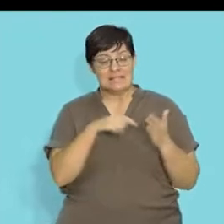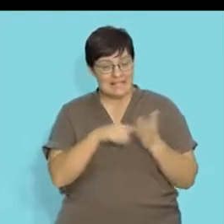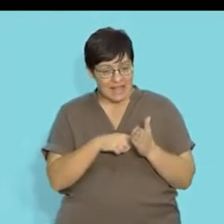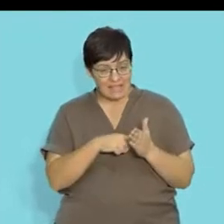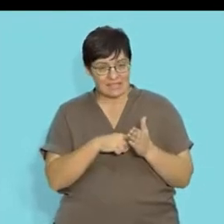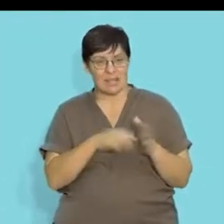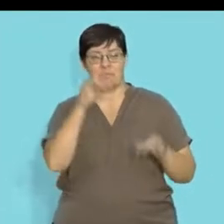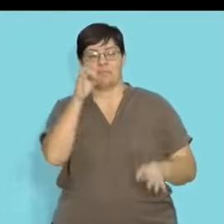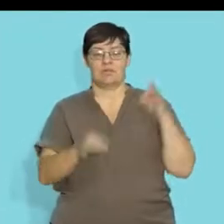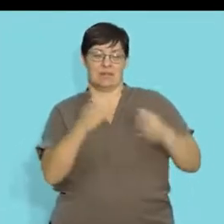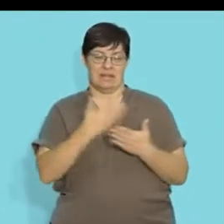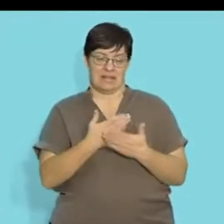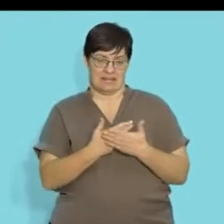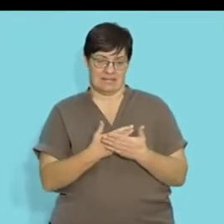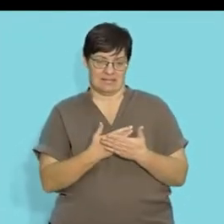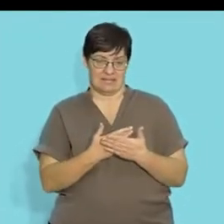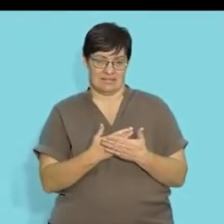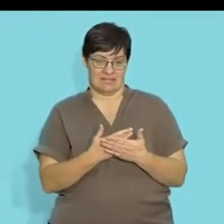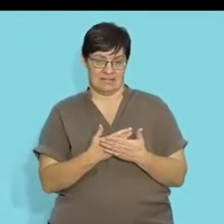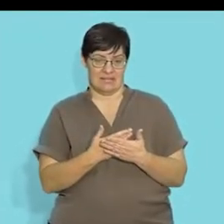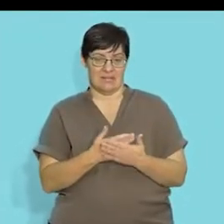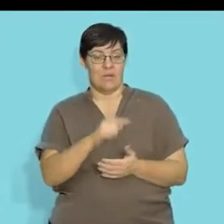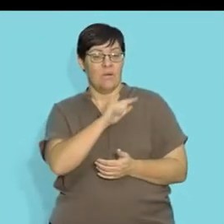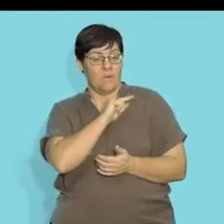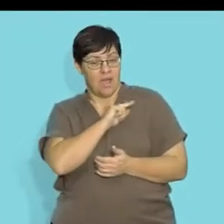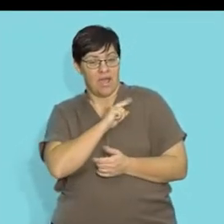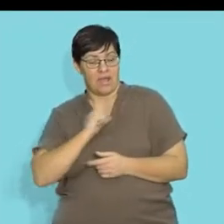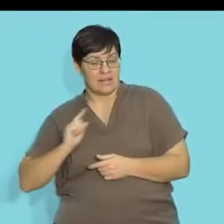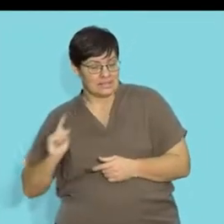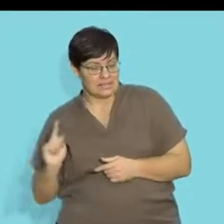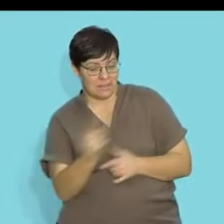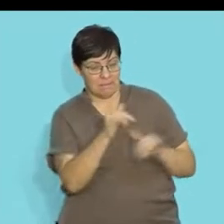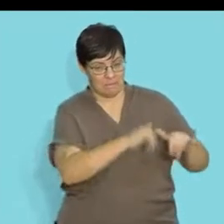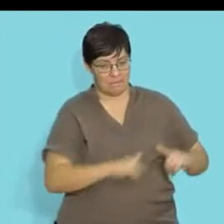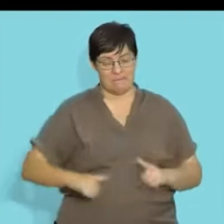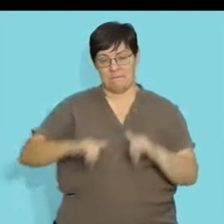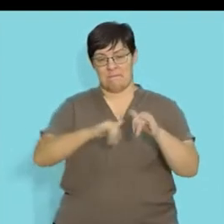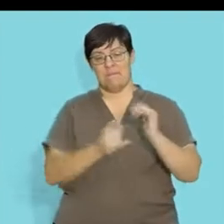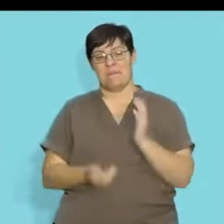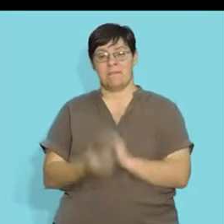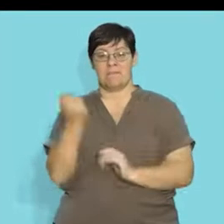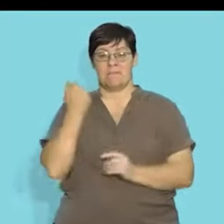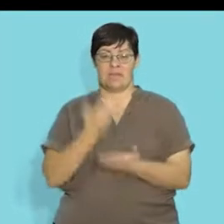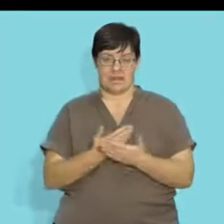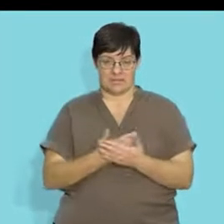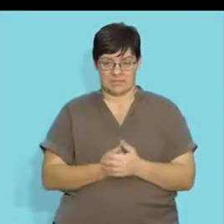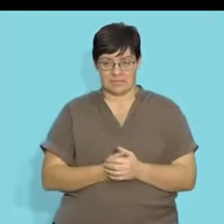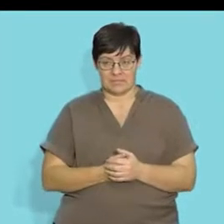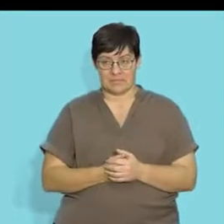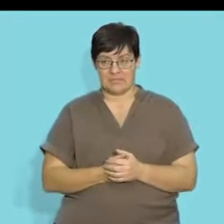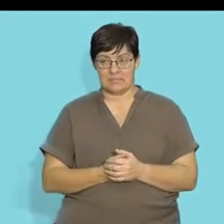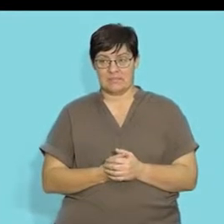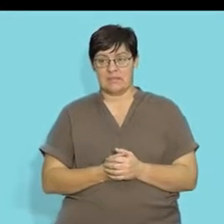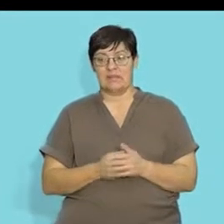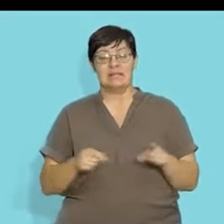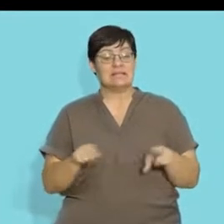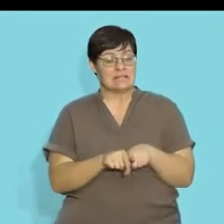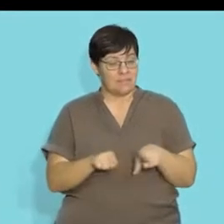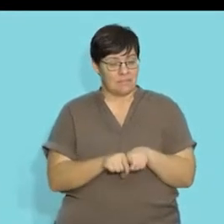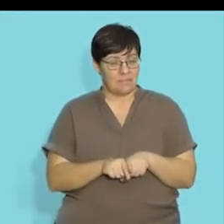Harvesting dates can then be manipulated accordingly so that it can be all harvested simultaneously. What's